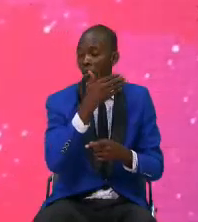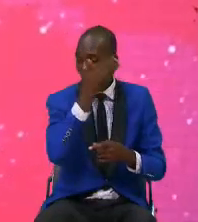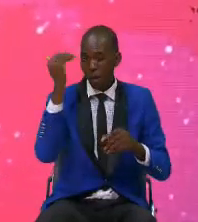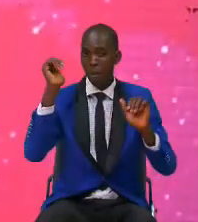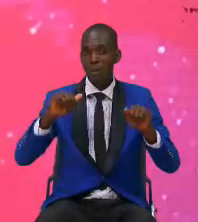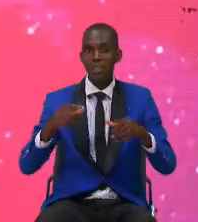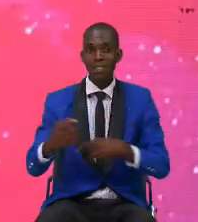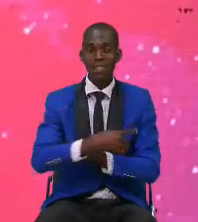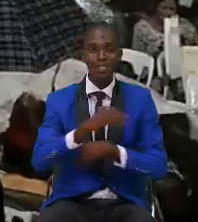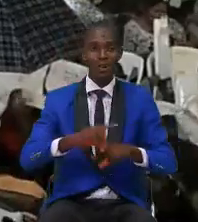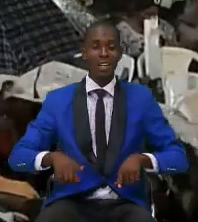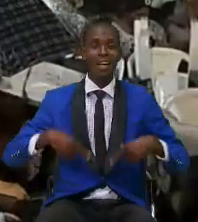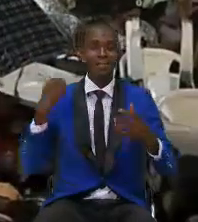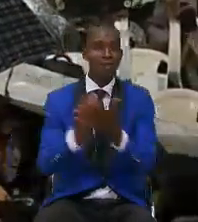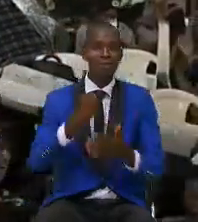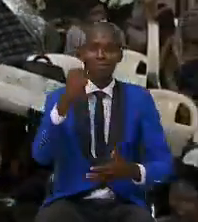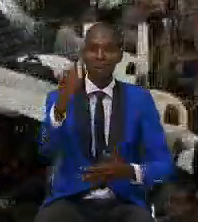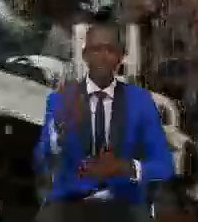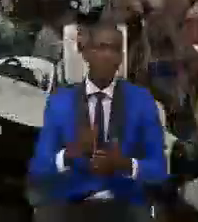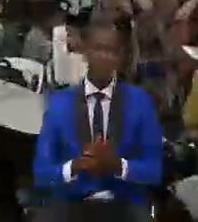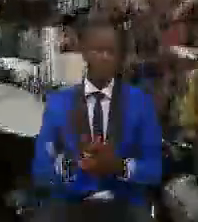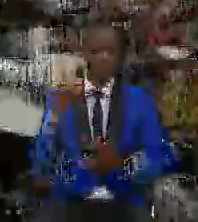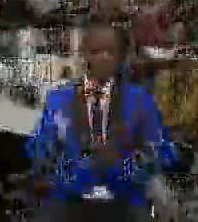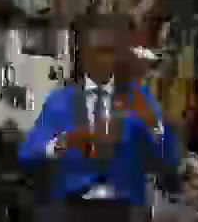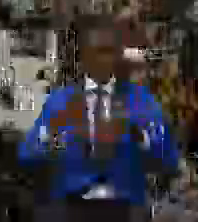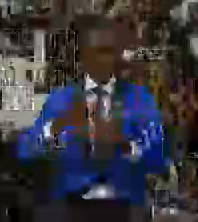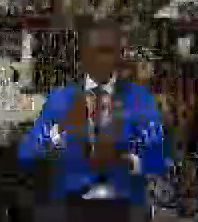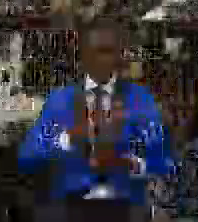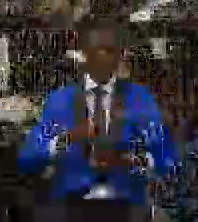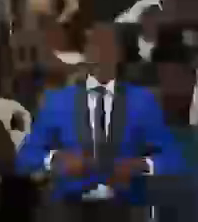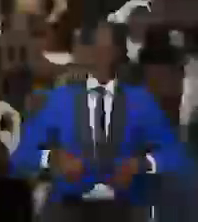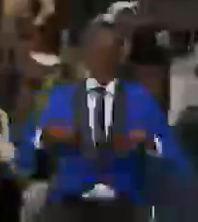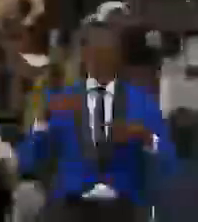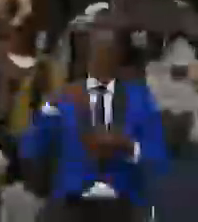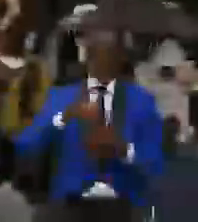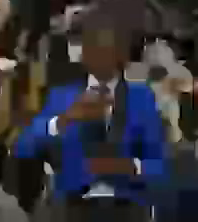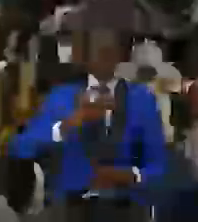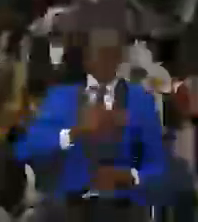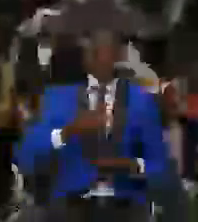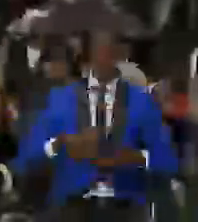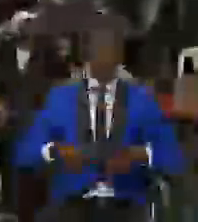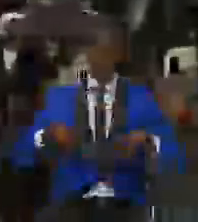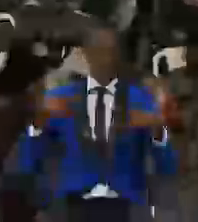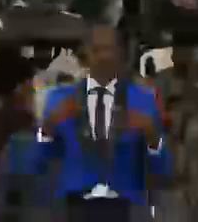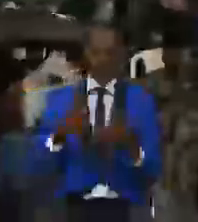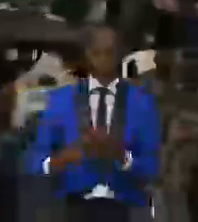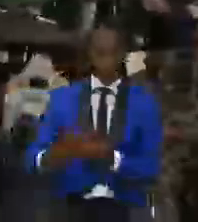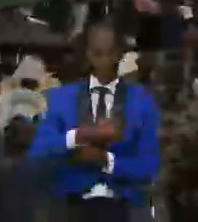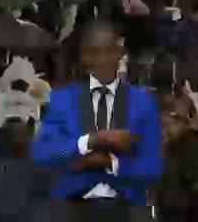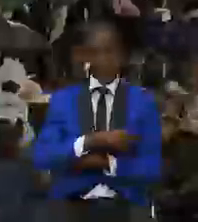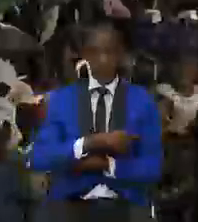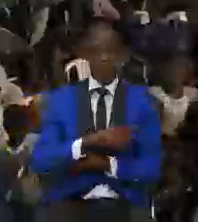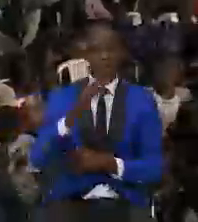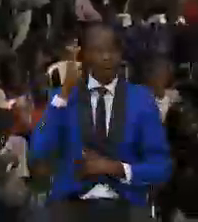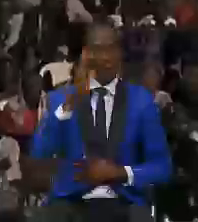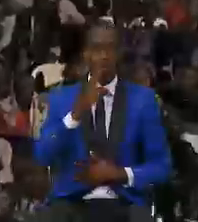in your life. In my life. In my life. Today will